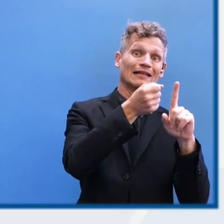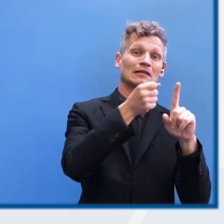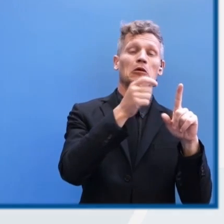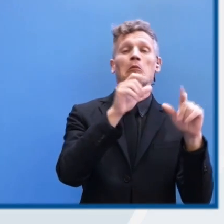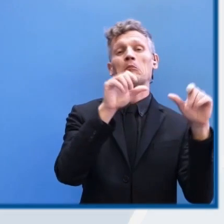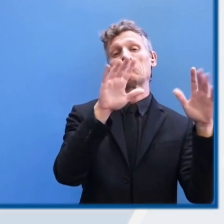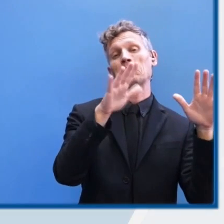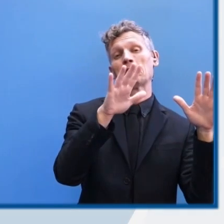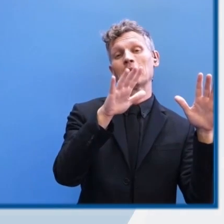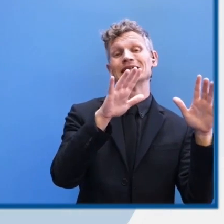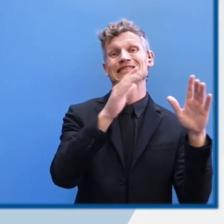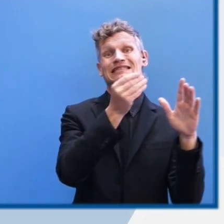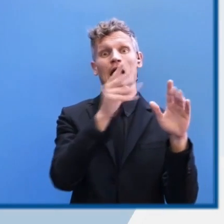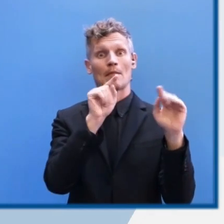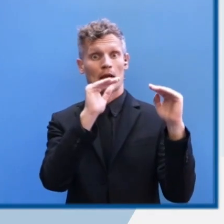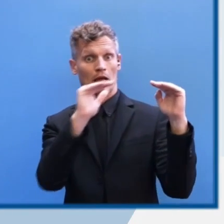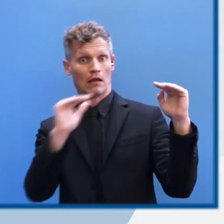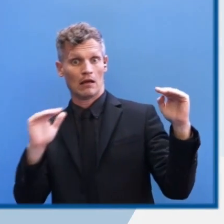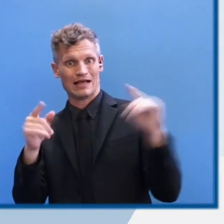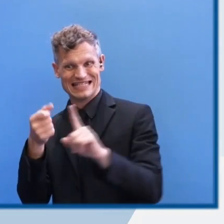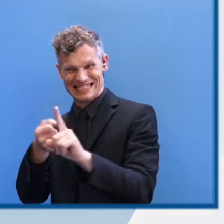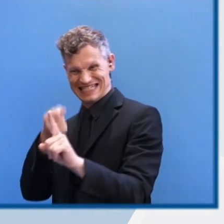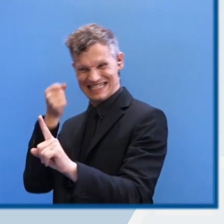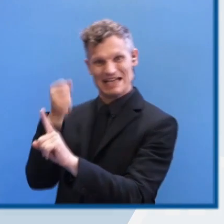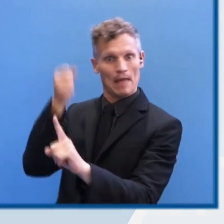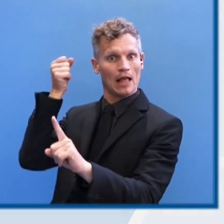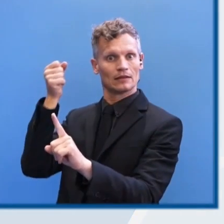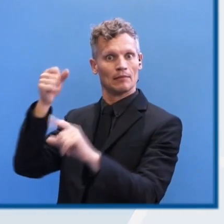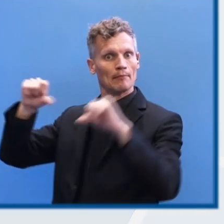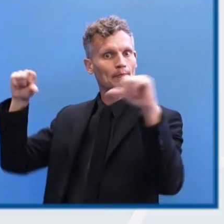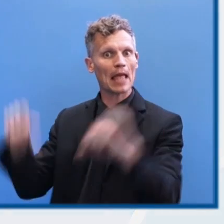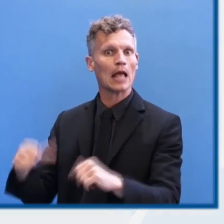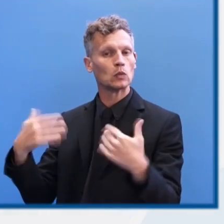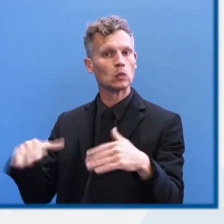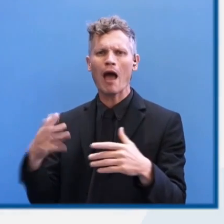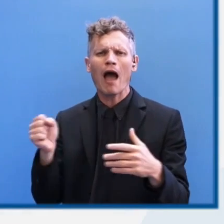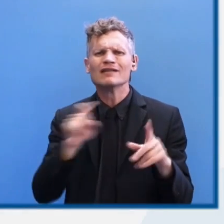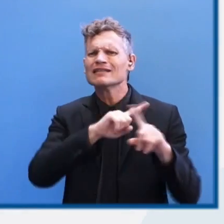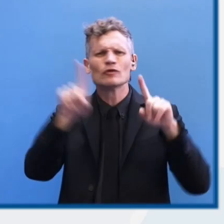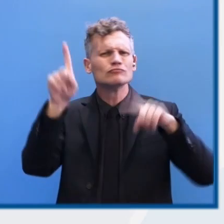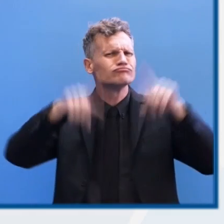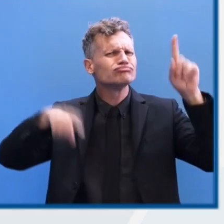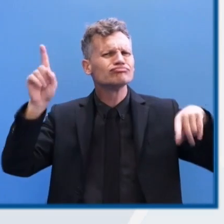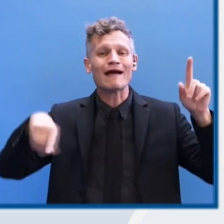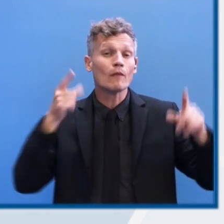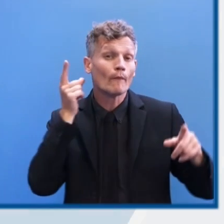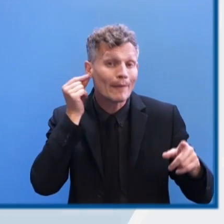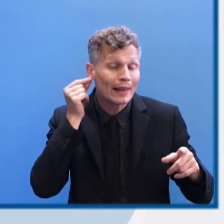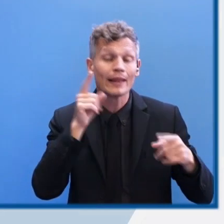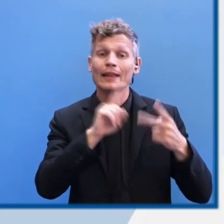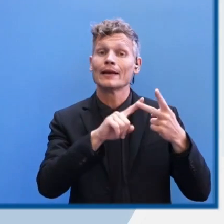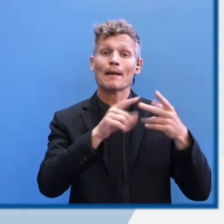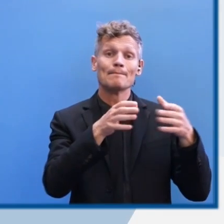that they are critical group, but also the women themselves. There are minorities. There are discriminated groups which